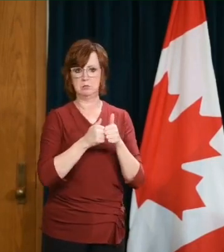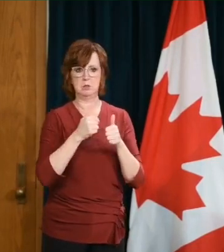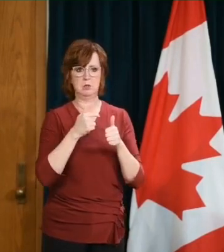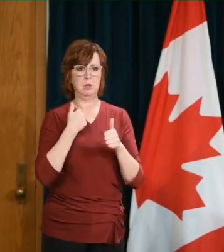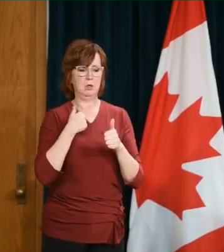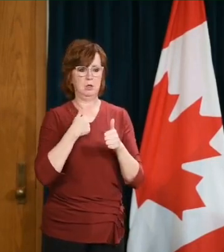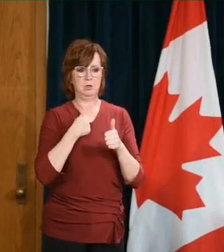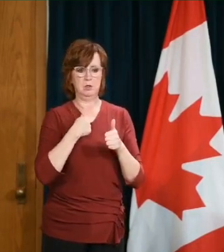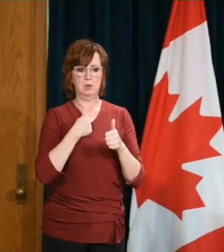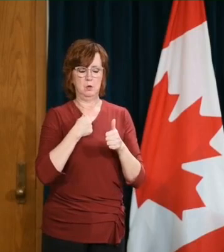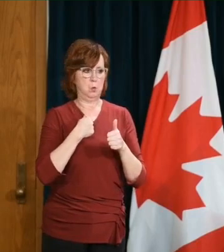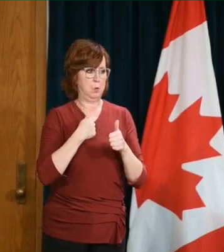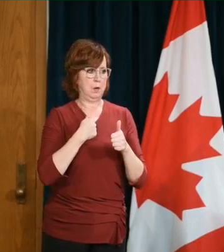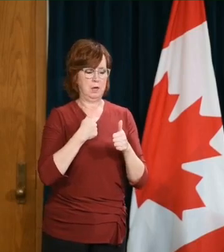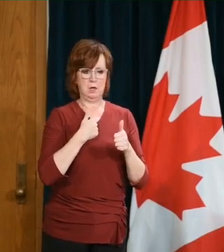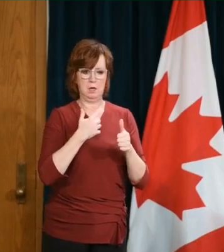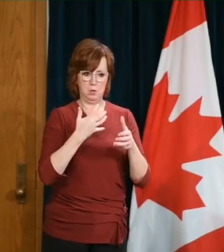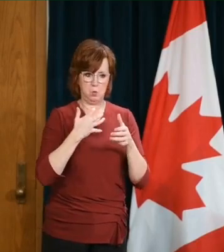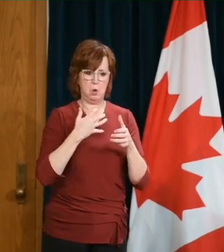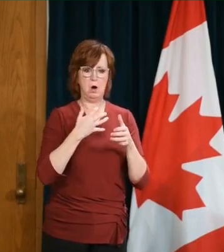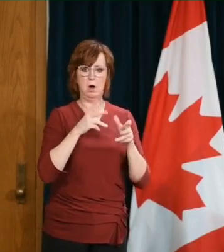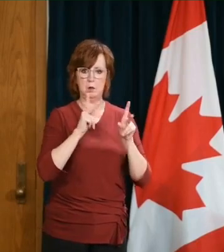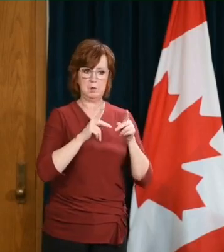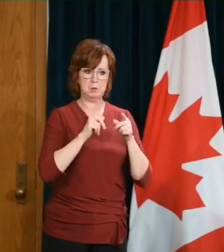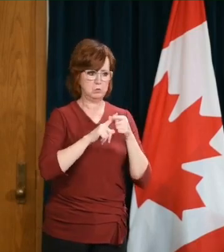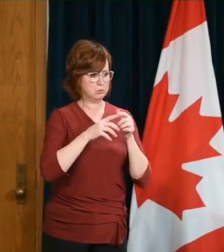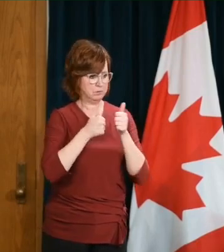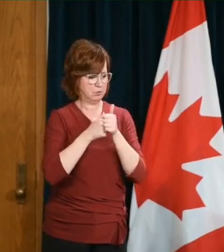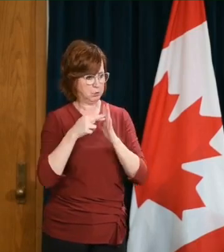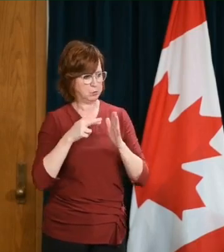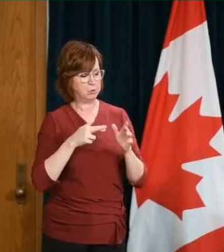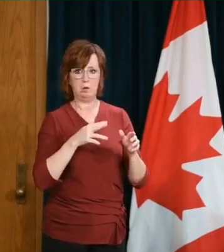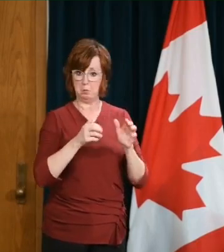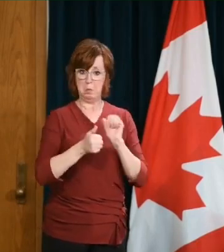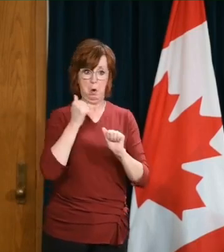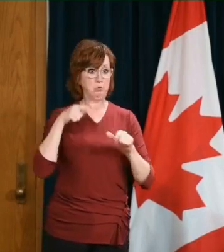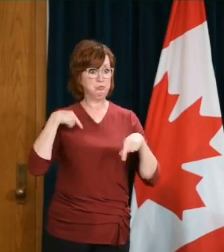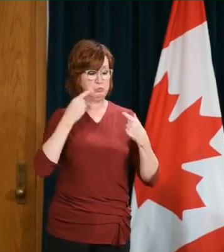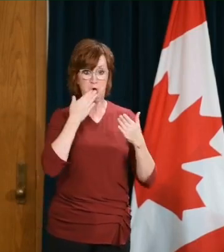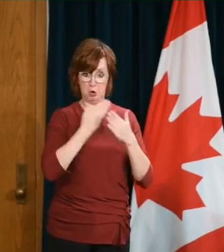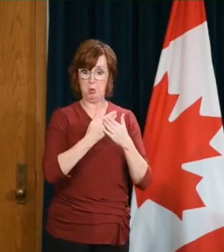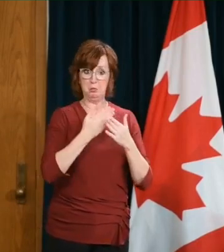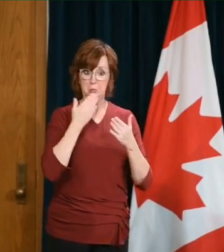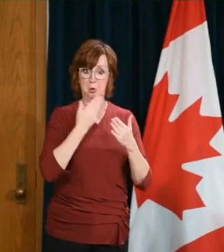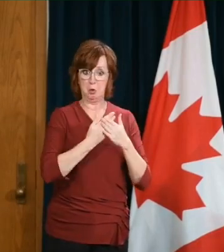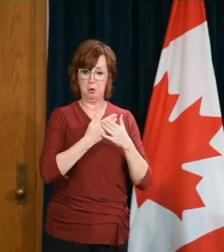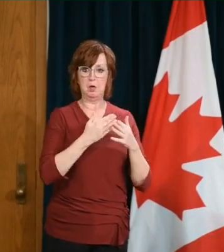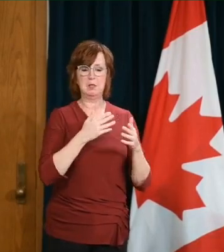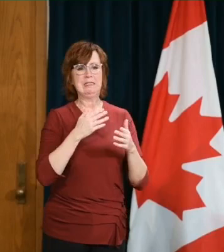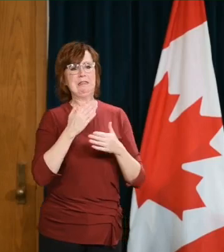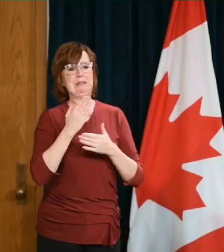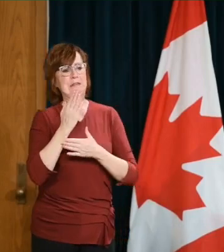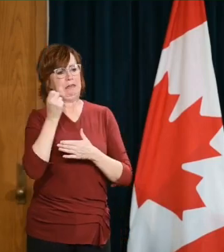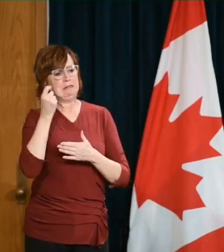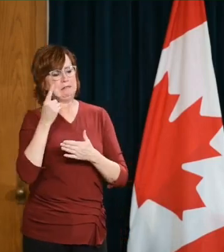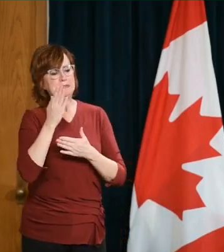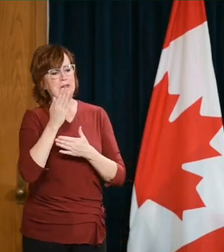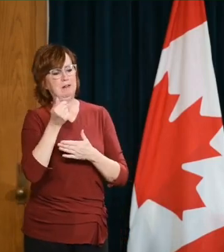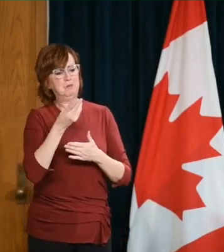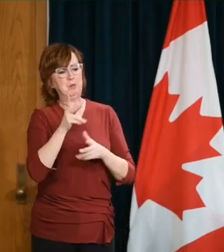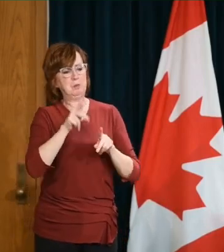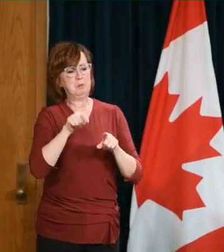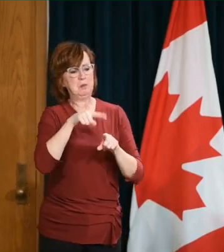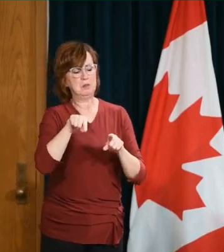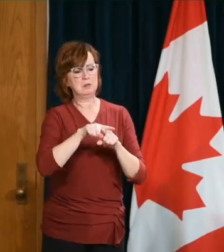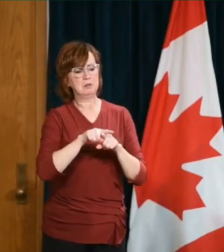of individuals are complying with these. With respect to some vulnerable populations,